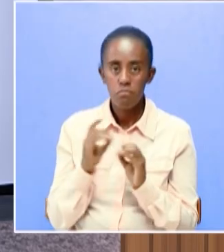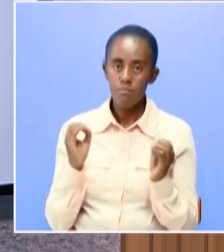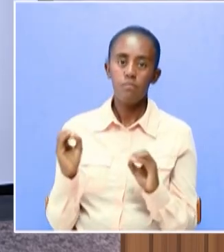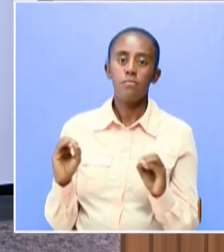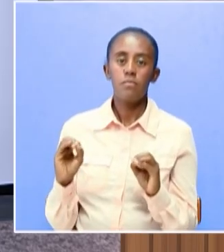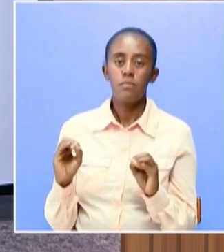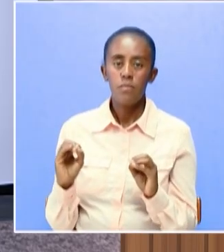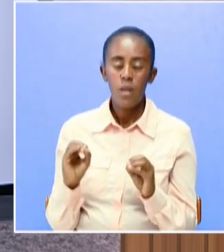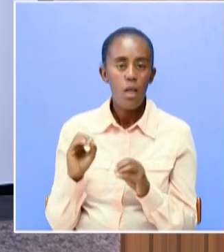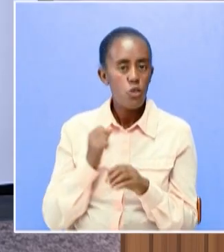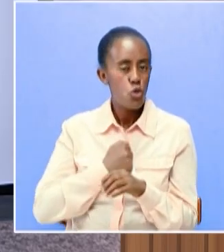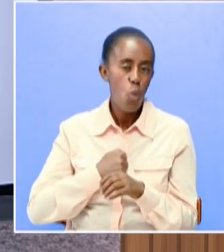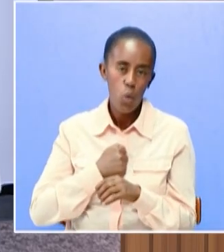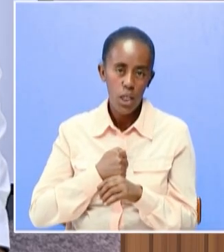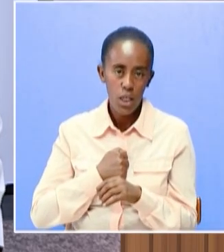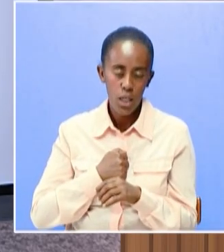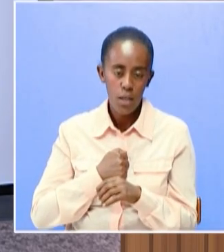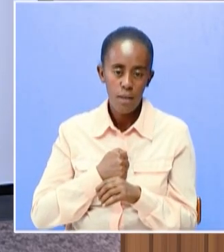Okay? Sorry.